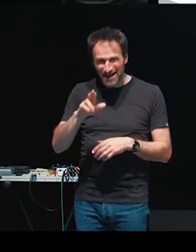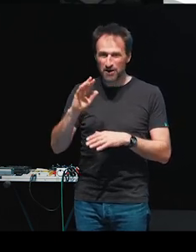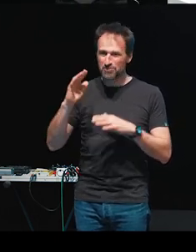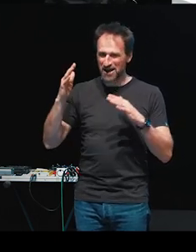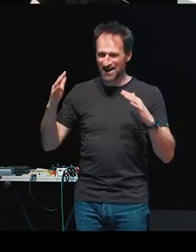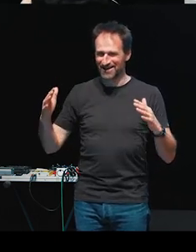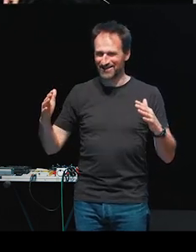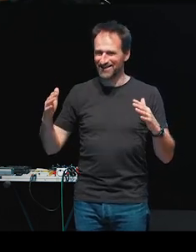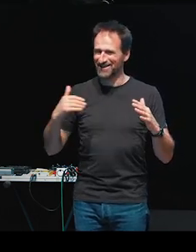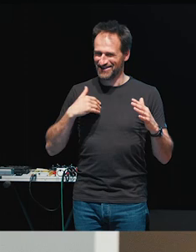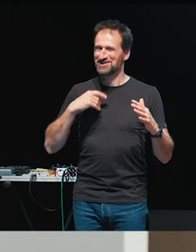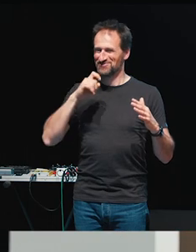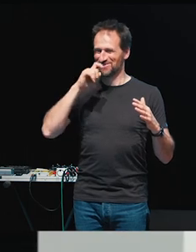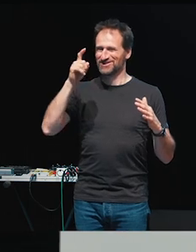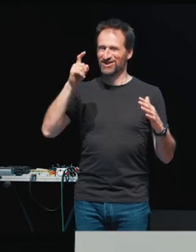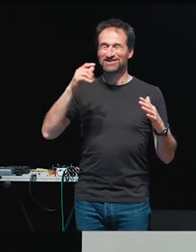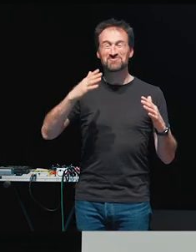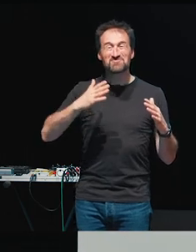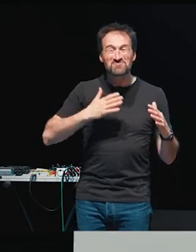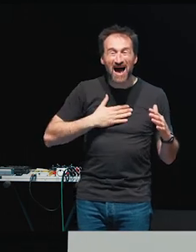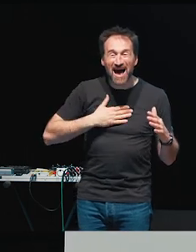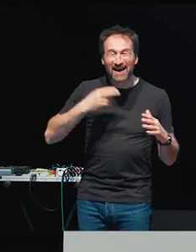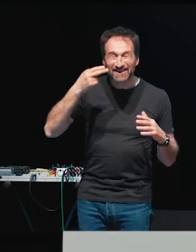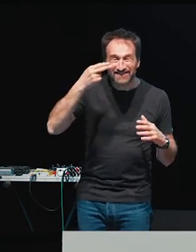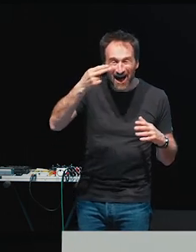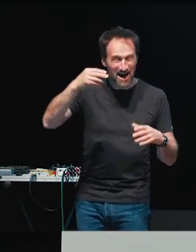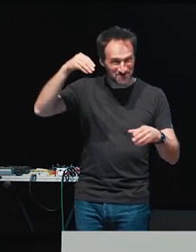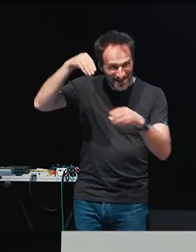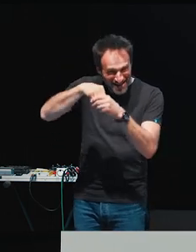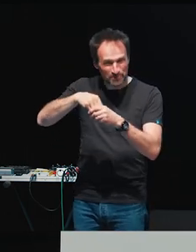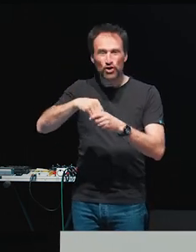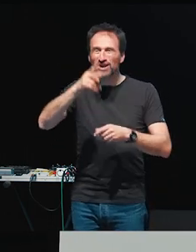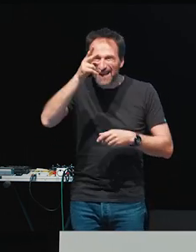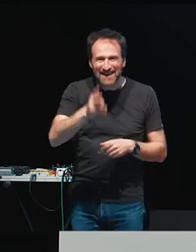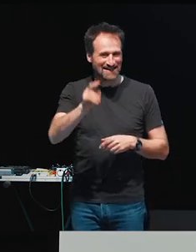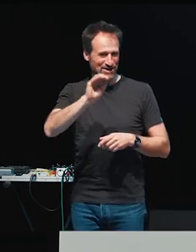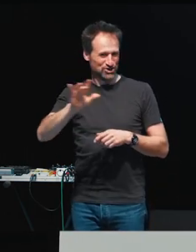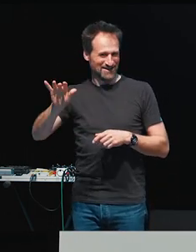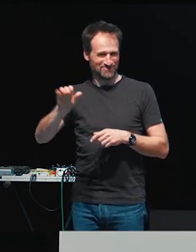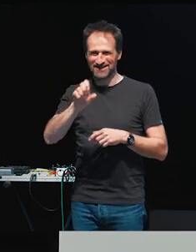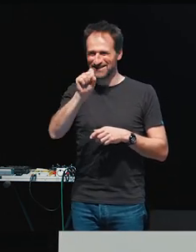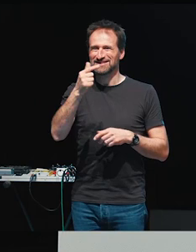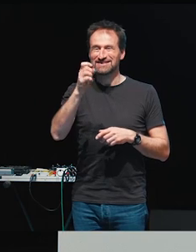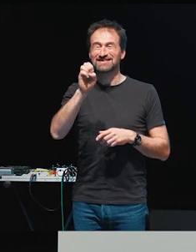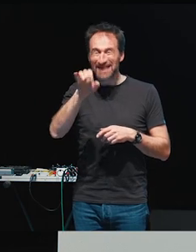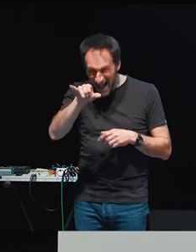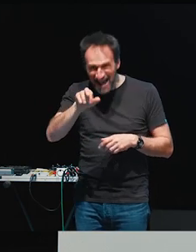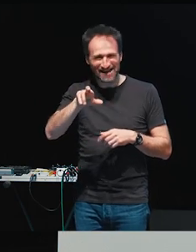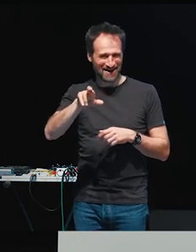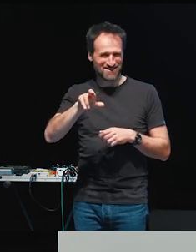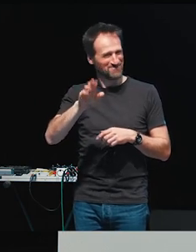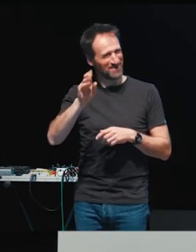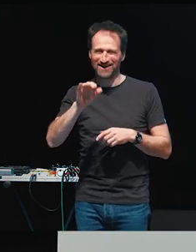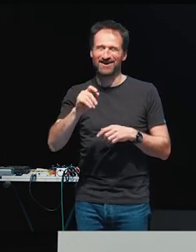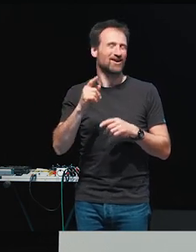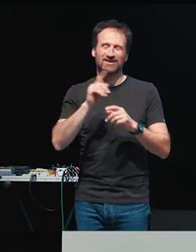Yeah, I'm very proud of it. They have my name in it, and they write it in the right way. I am stressing this, and please